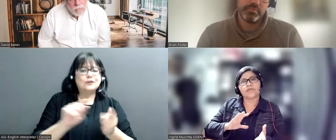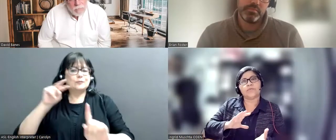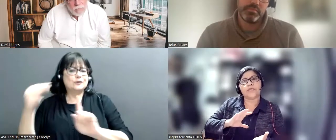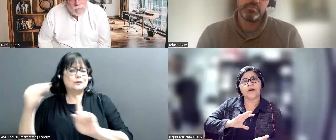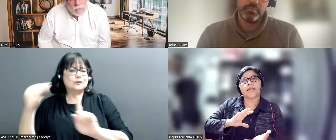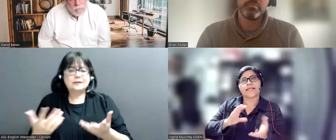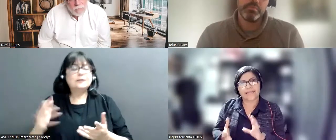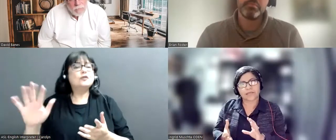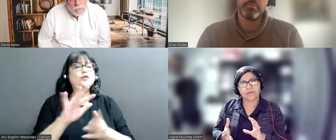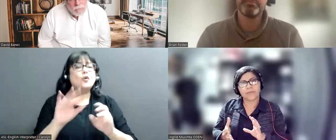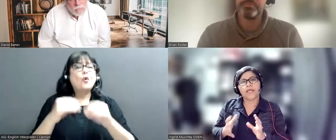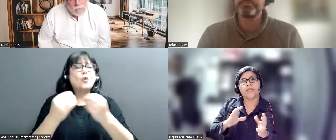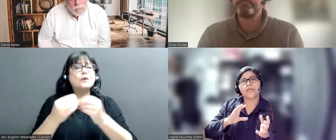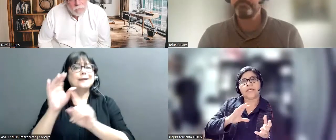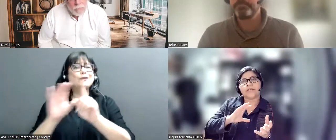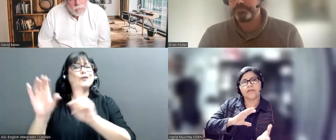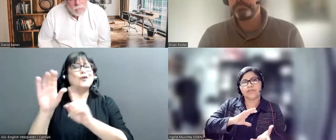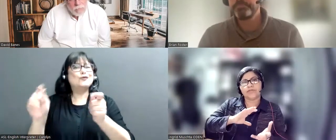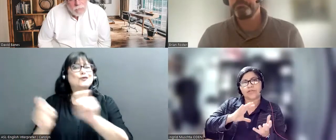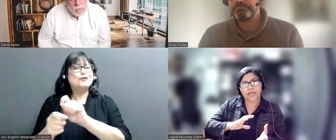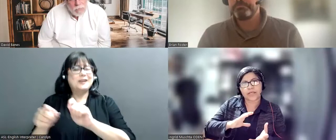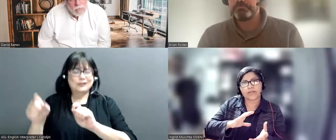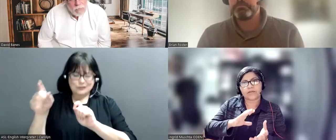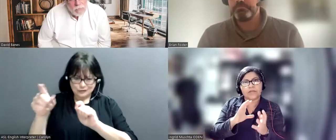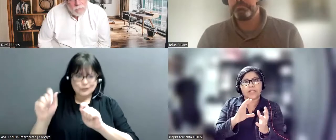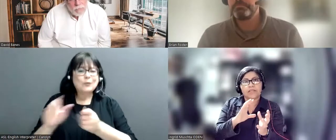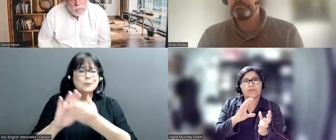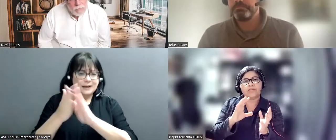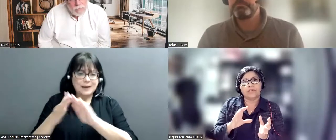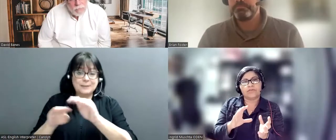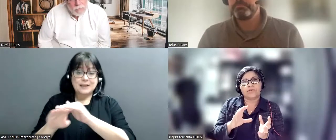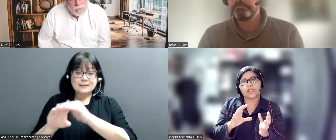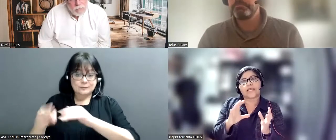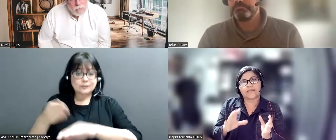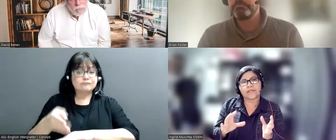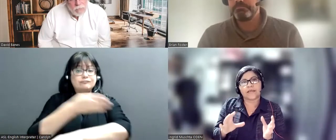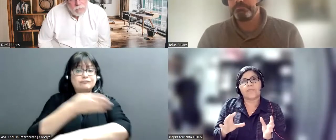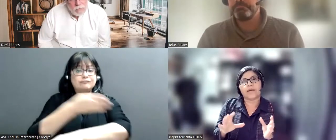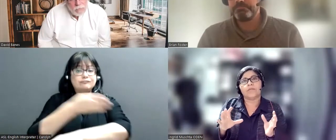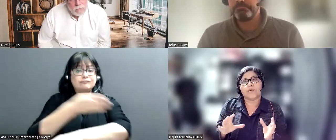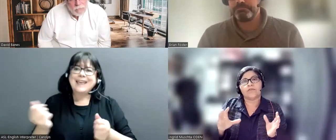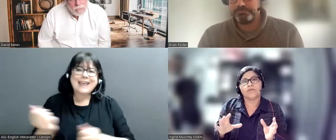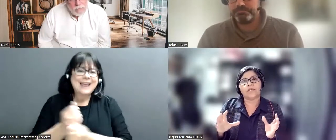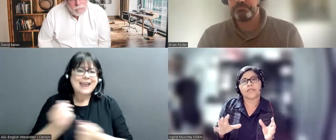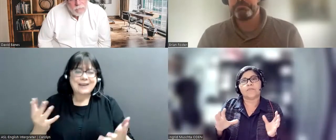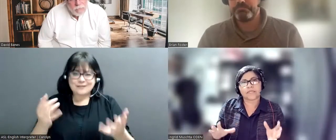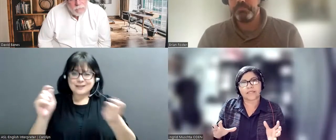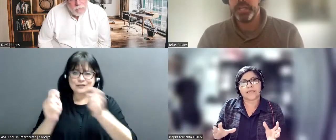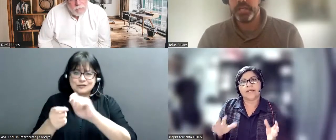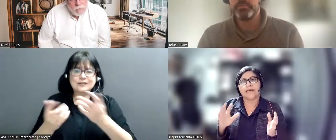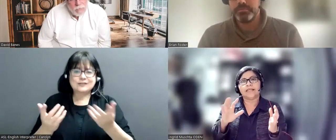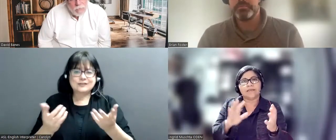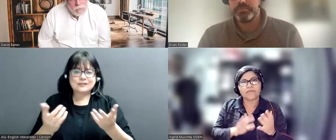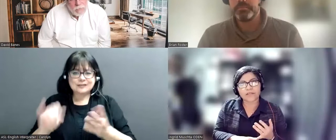because you're becoming accessible. Because culture change, organization culture touches everything about what you do as a